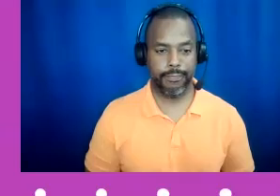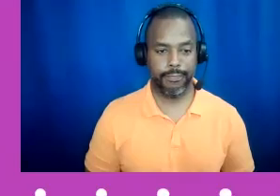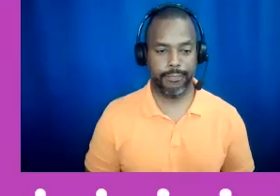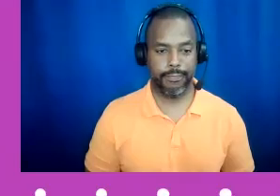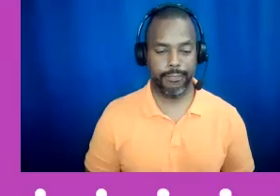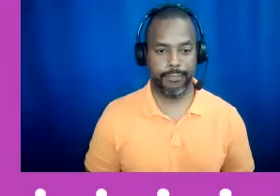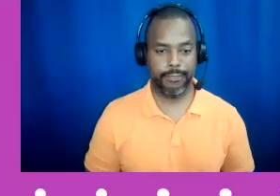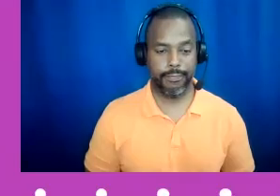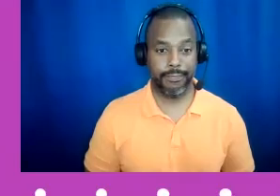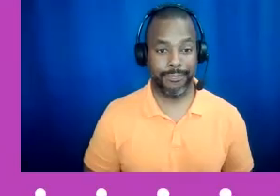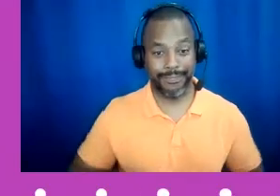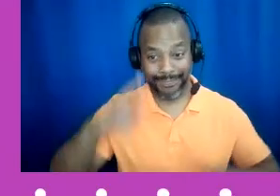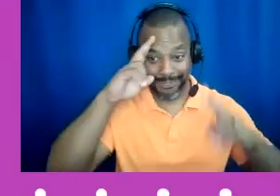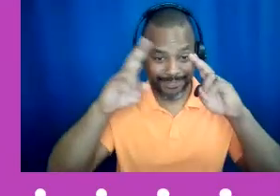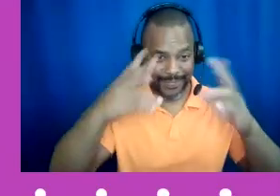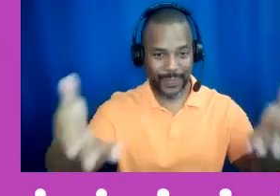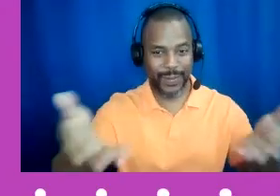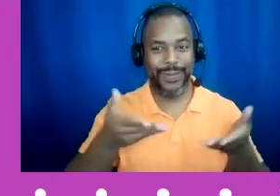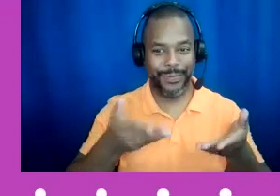Hello and welcome, everybody.